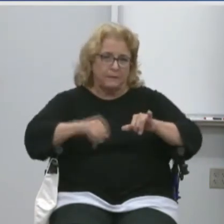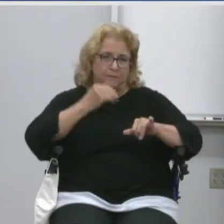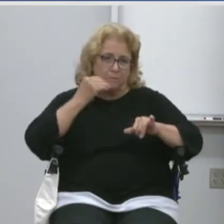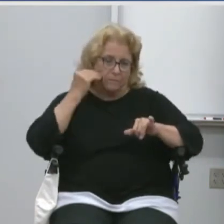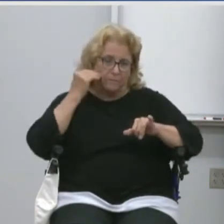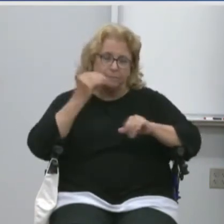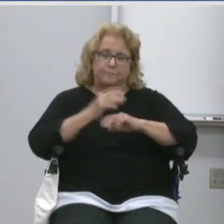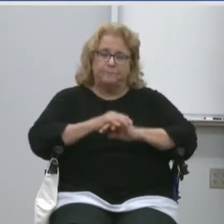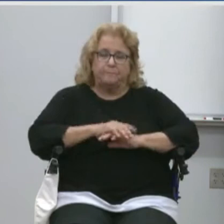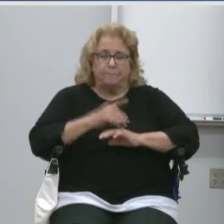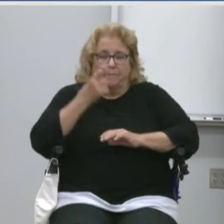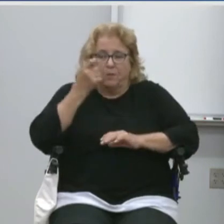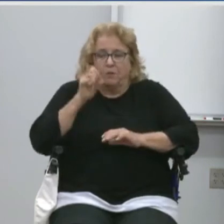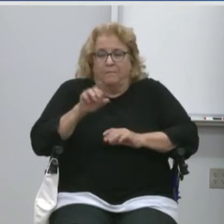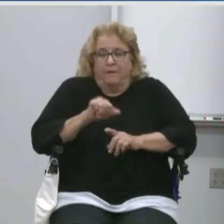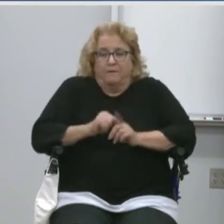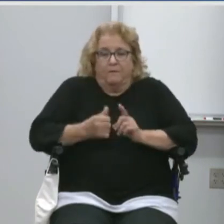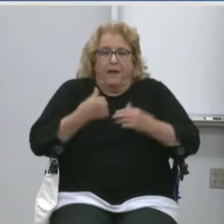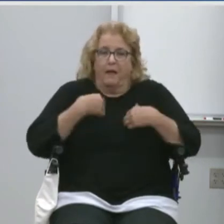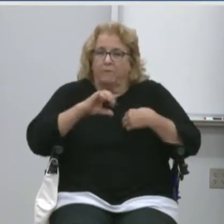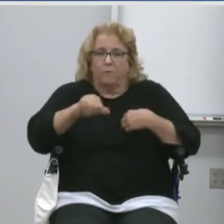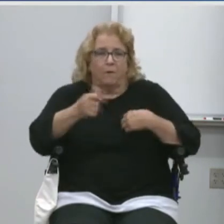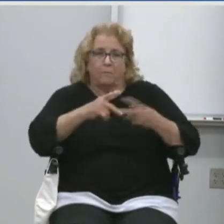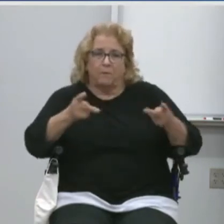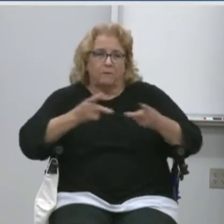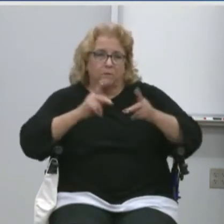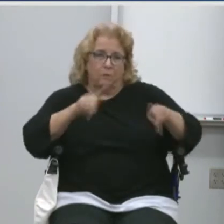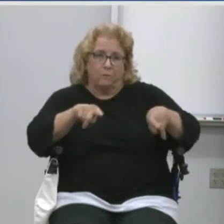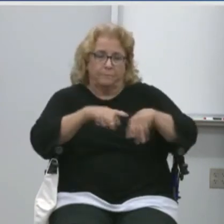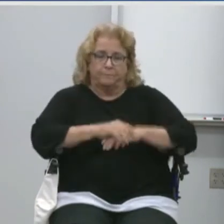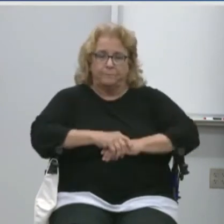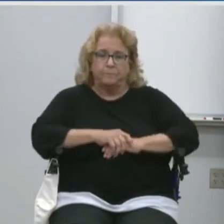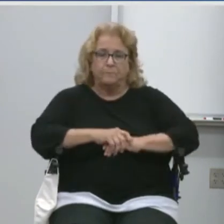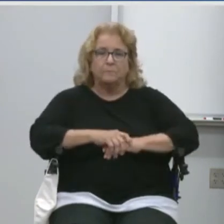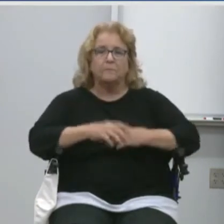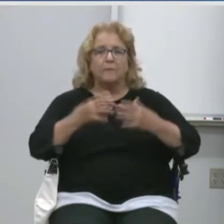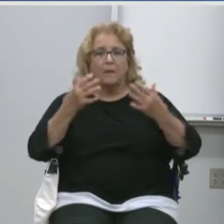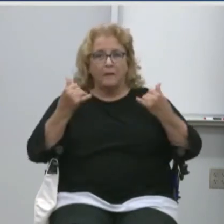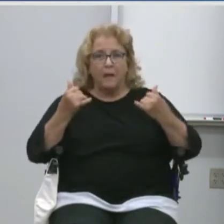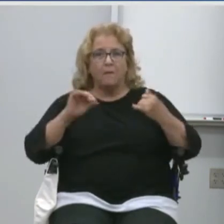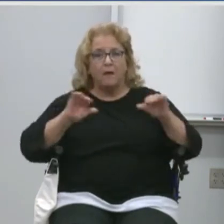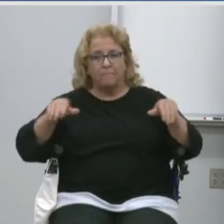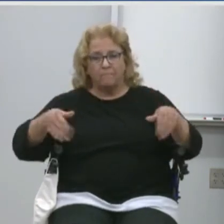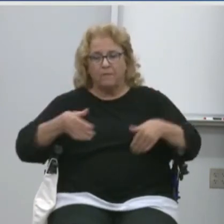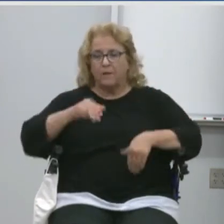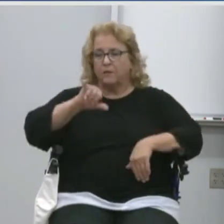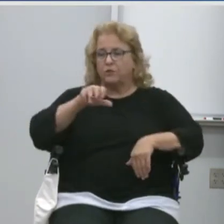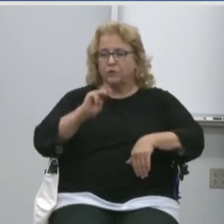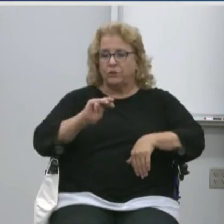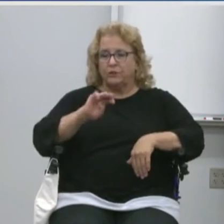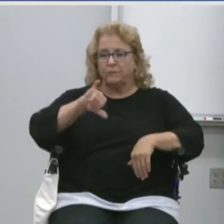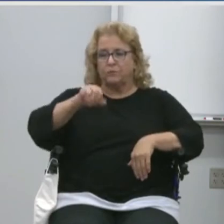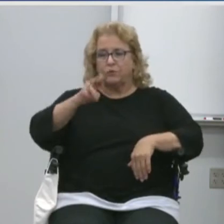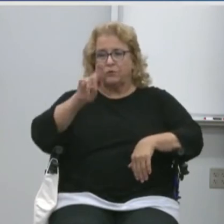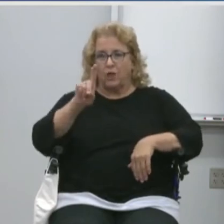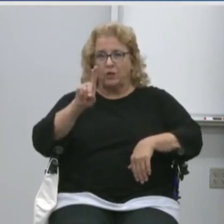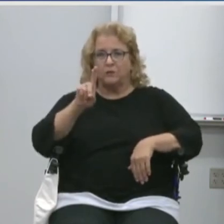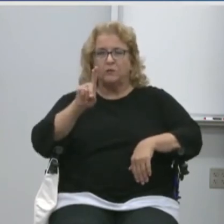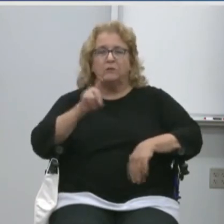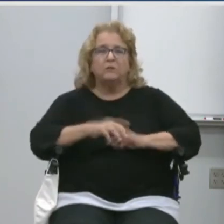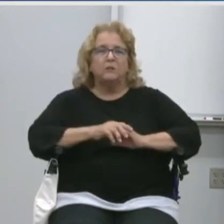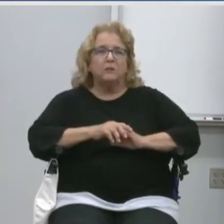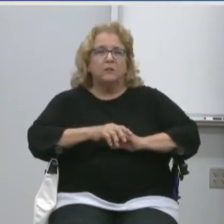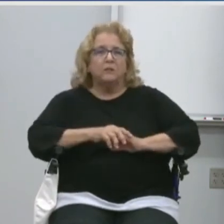situation and really have no other place to go. With that, I'm going to invite up Jim Judge to provide an update on the